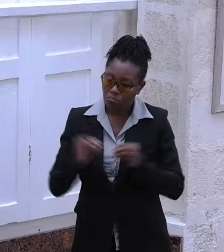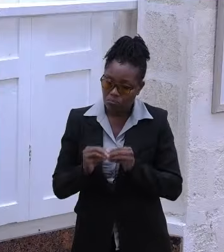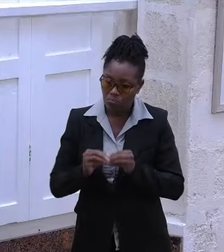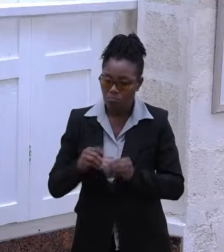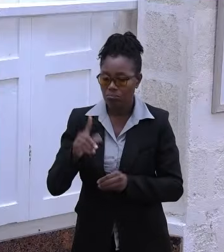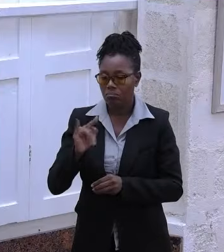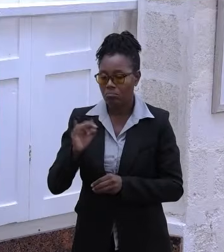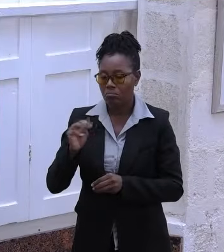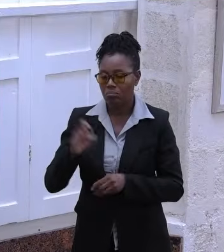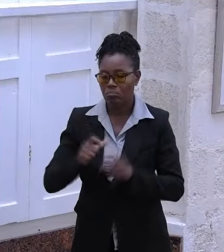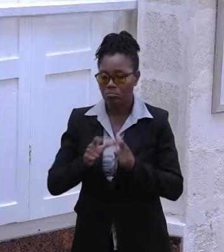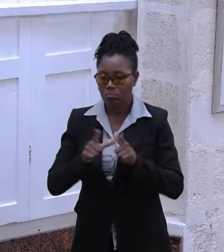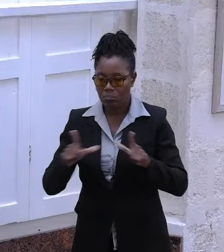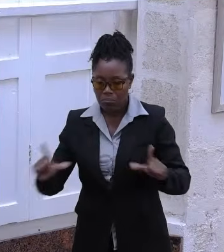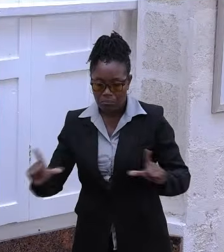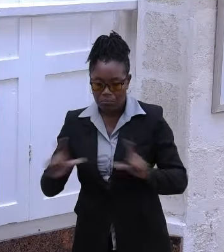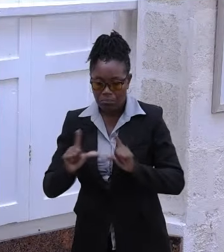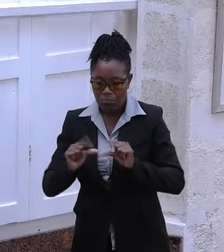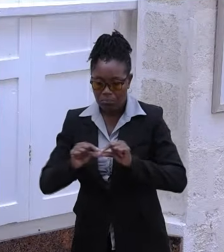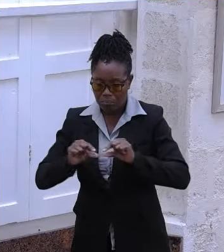citizenship integrity.